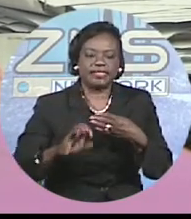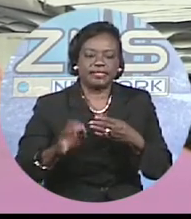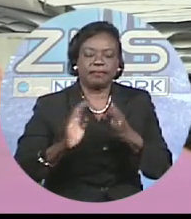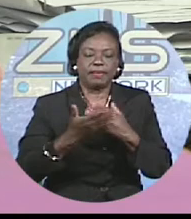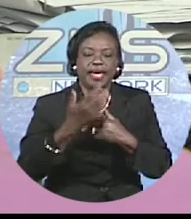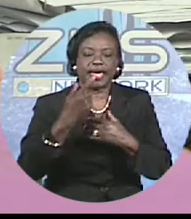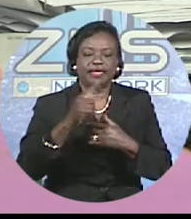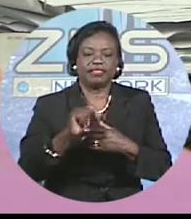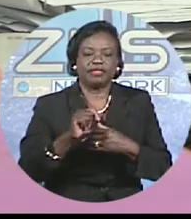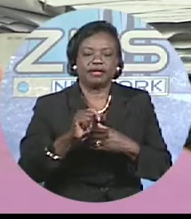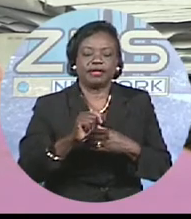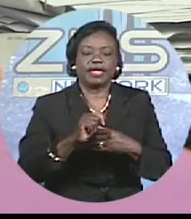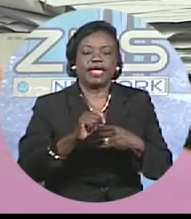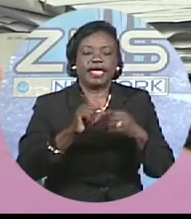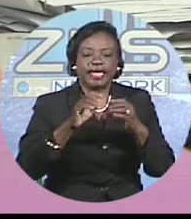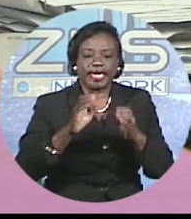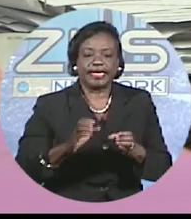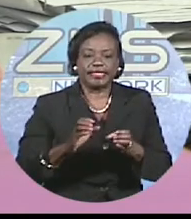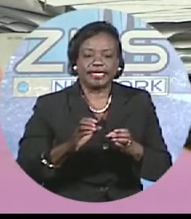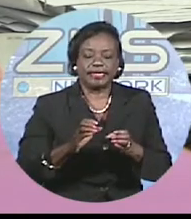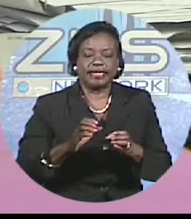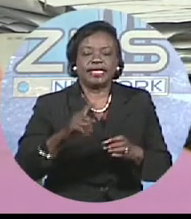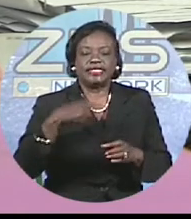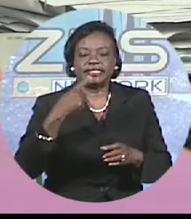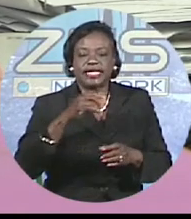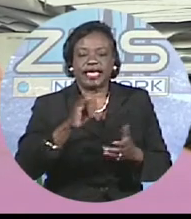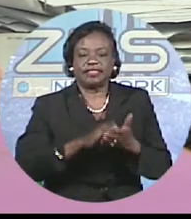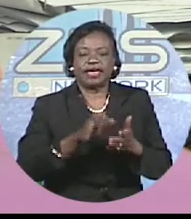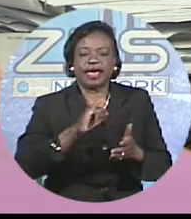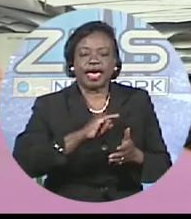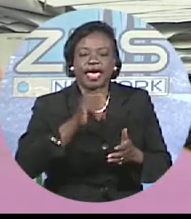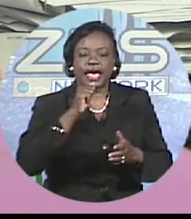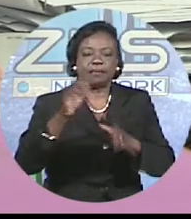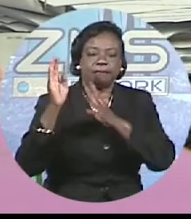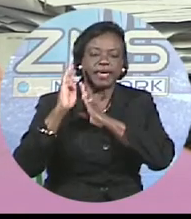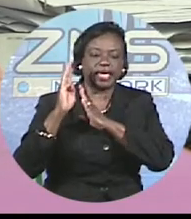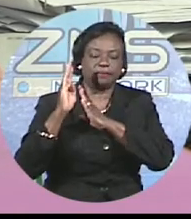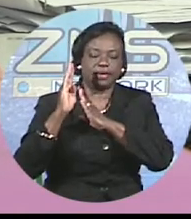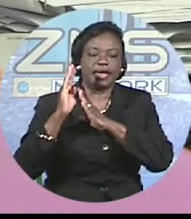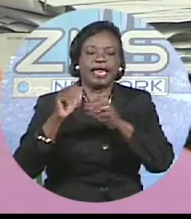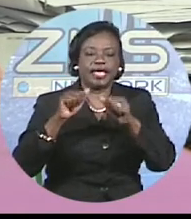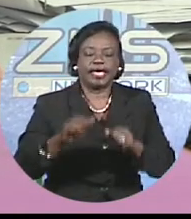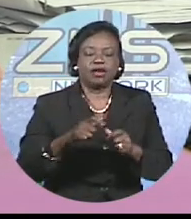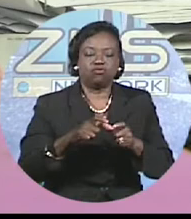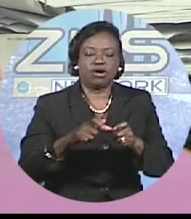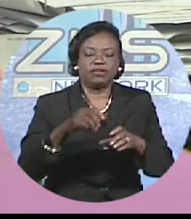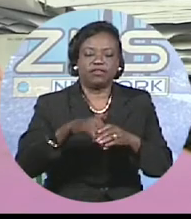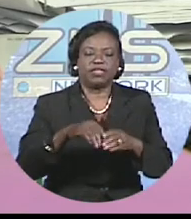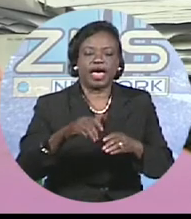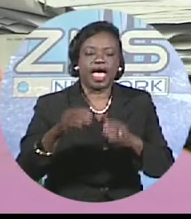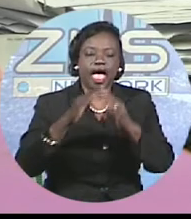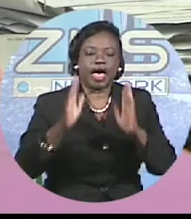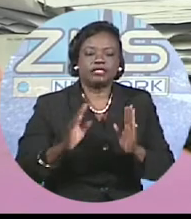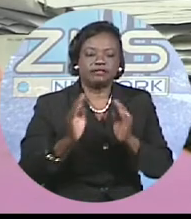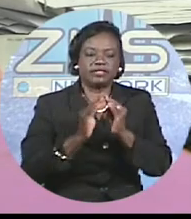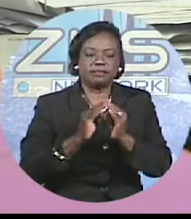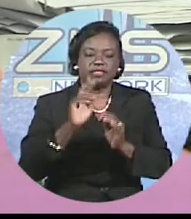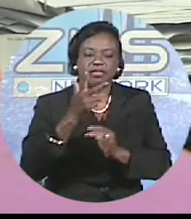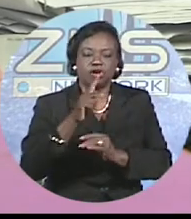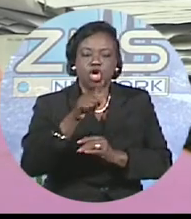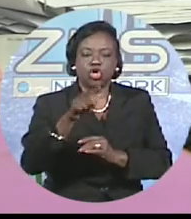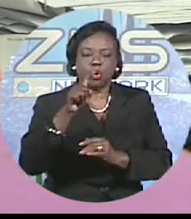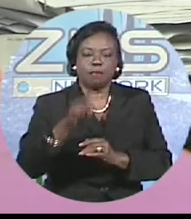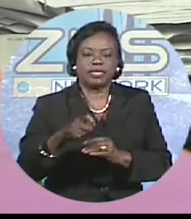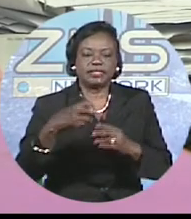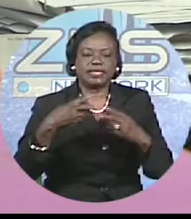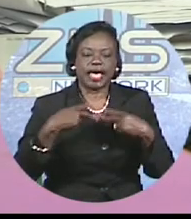qualified, Bahamian citizen, qualified to run in for the House of Assembly. And then thirdly, you must provide a